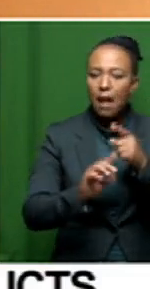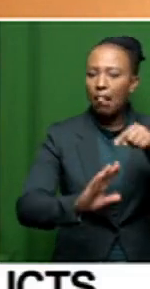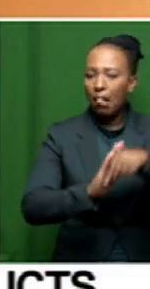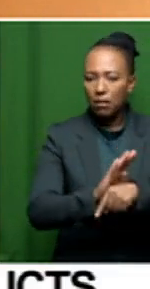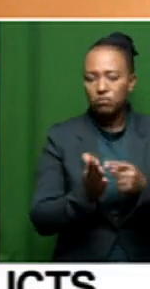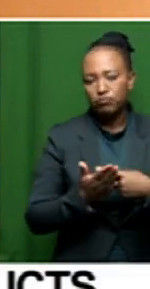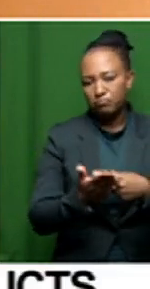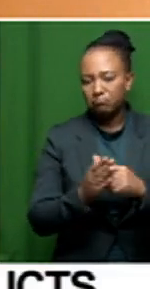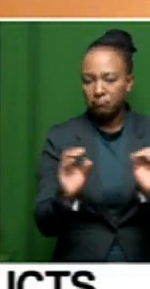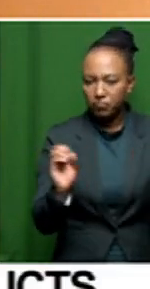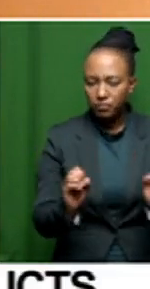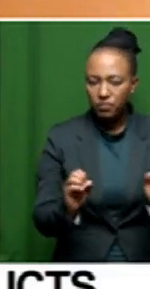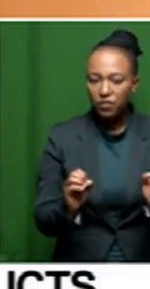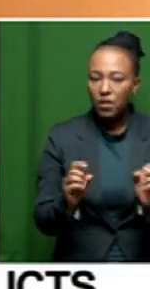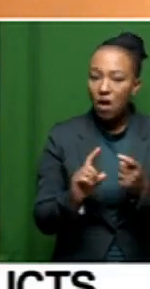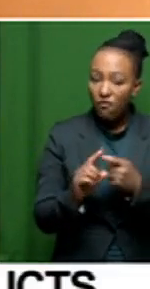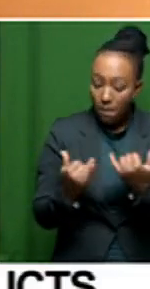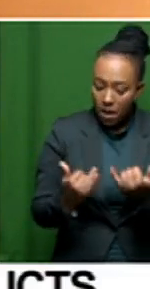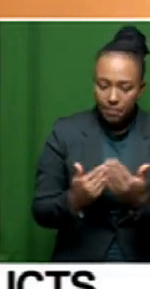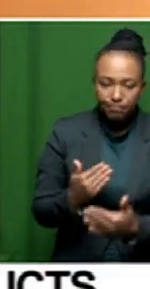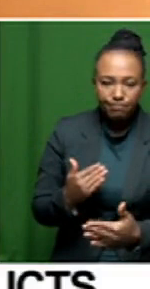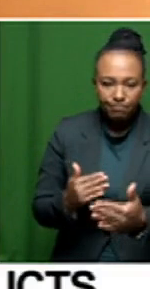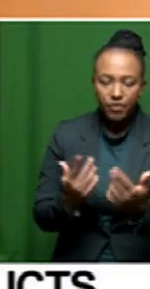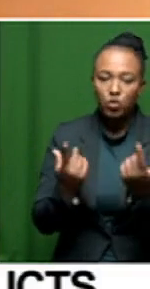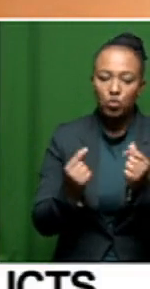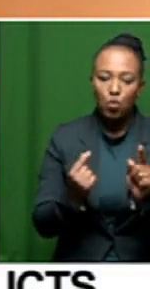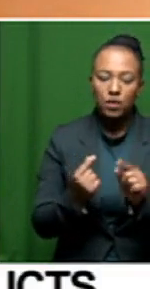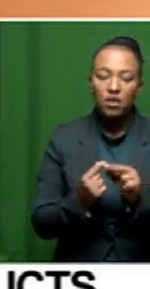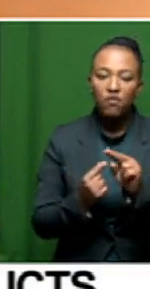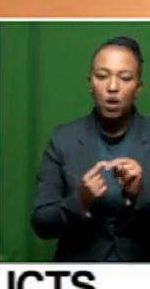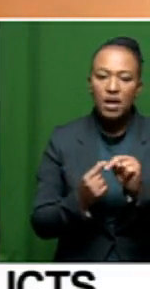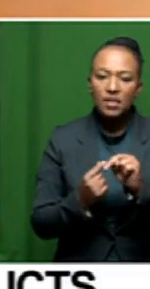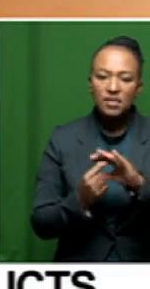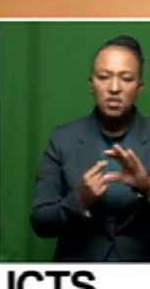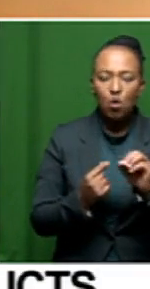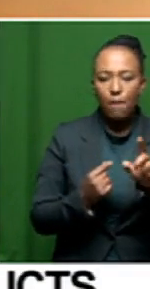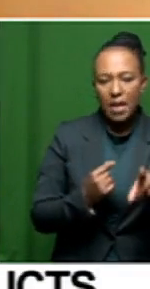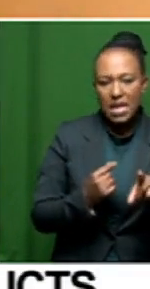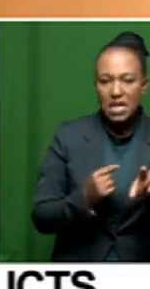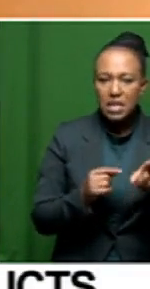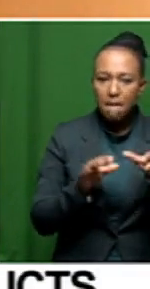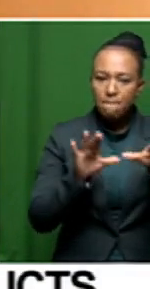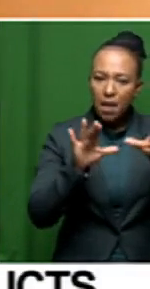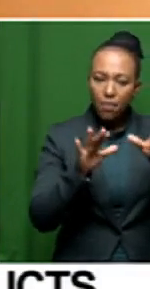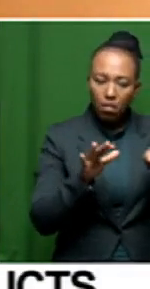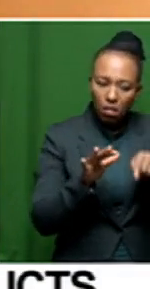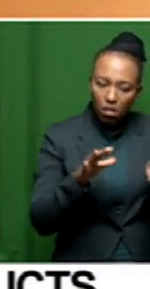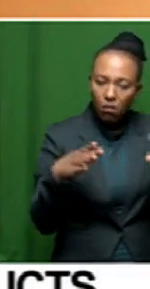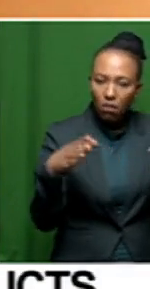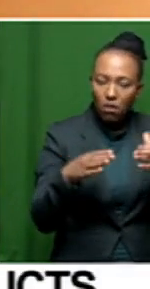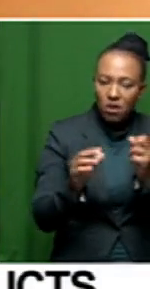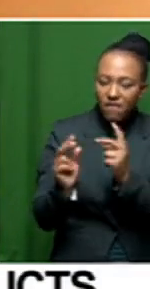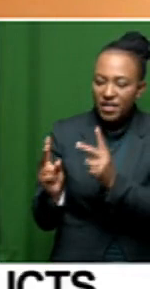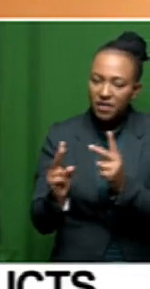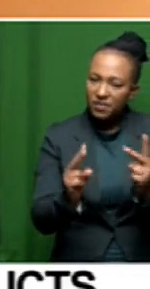that. Let's just say, where to from here for the NCOP and the delegation that visited these two hospitals?